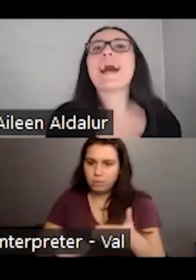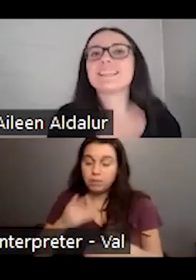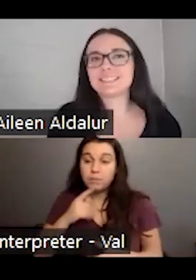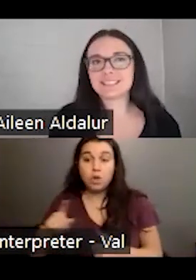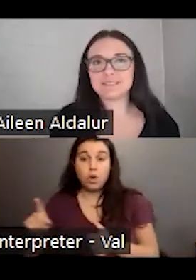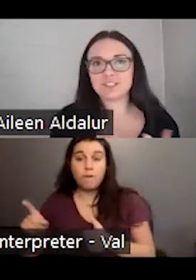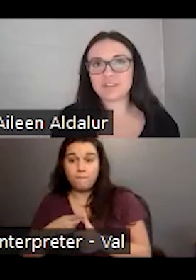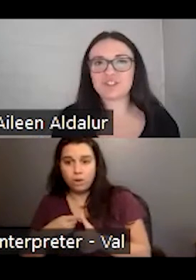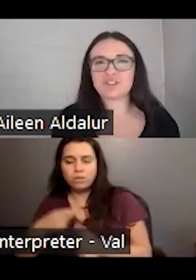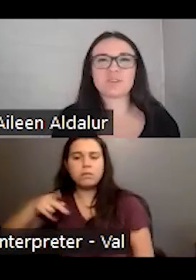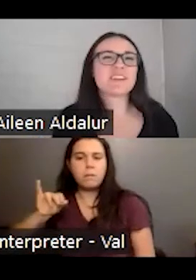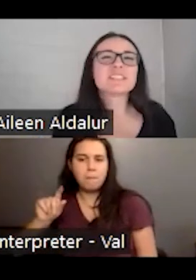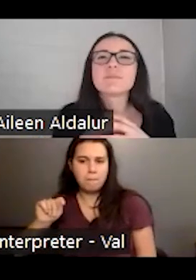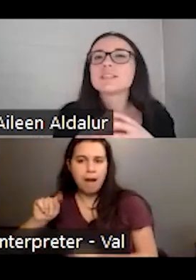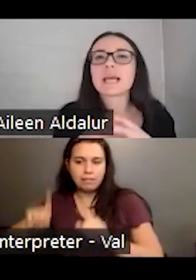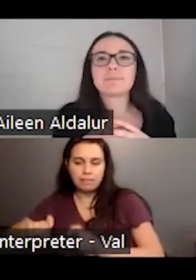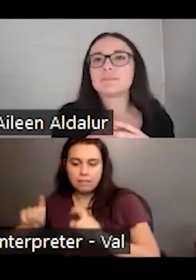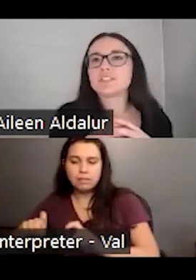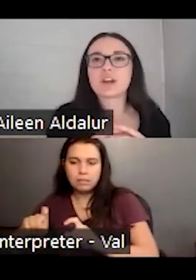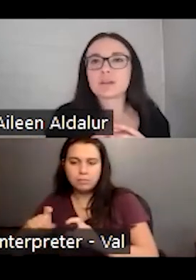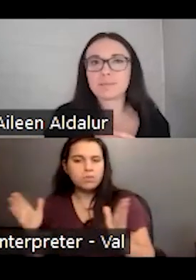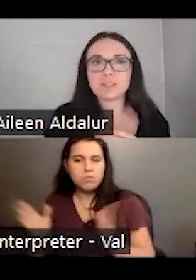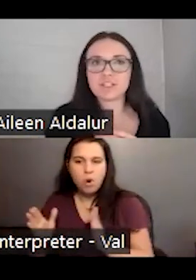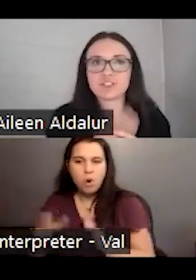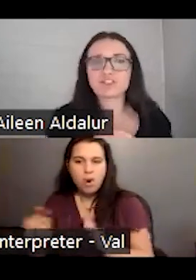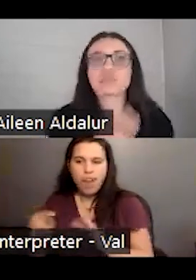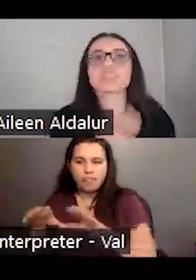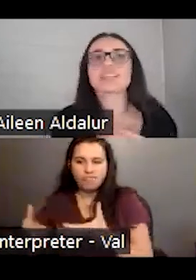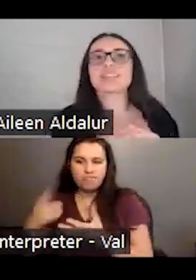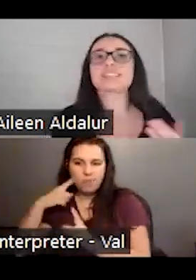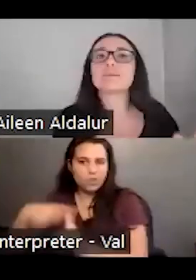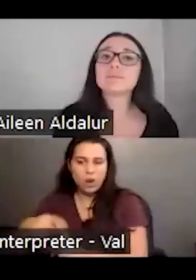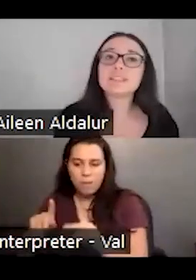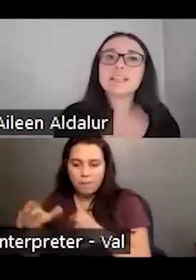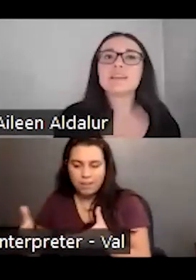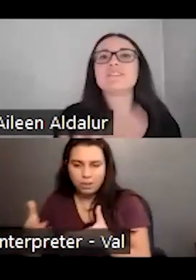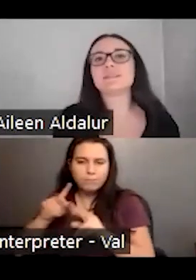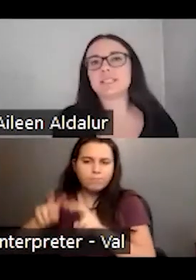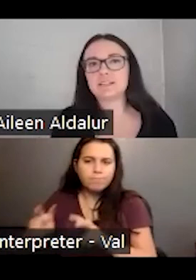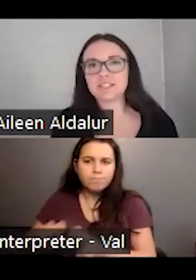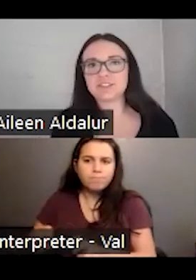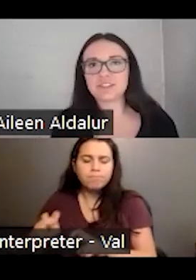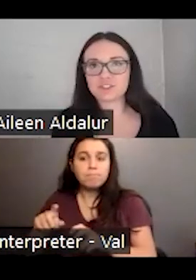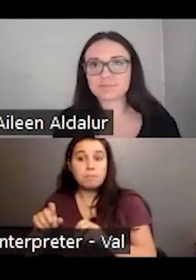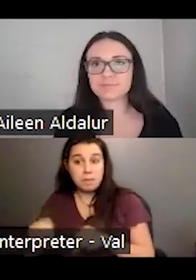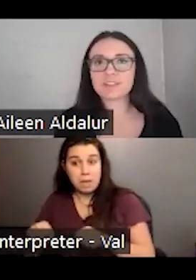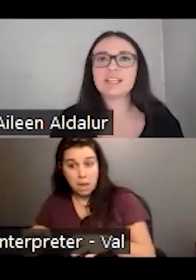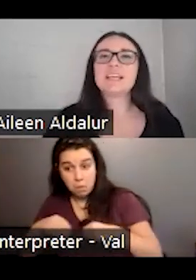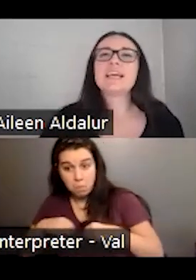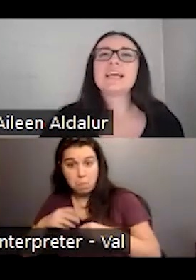conducting a pilot test of the intervention with a very small sample of the target population to assess the acceptability and feasibility of the